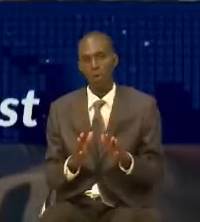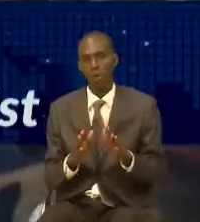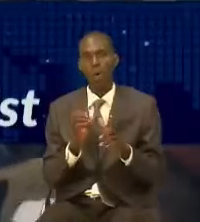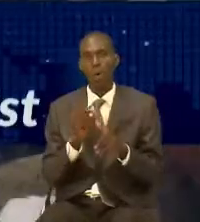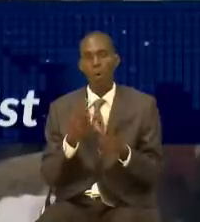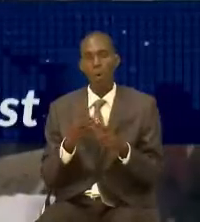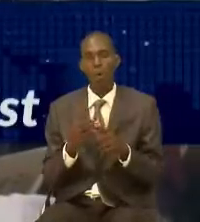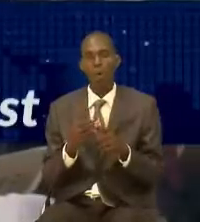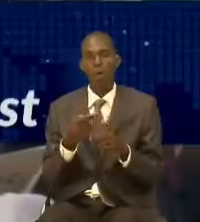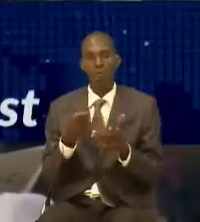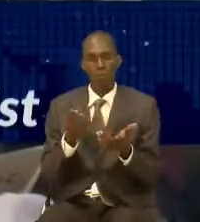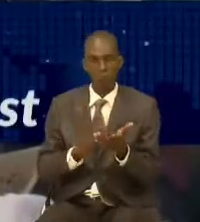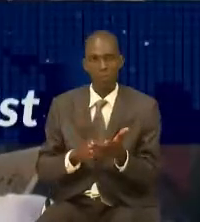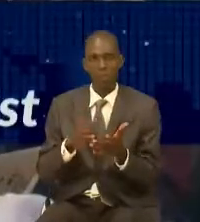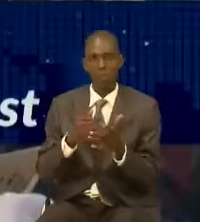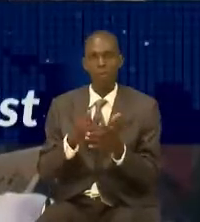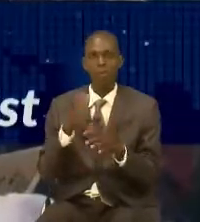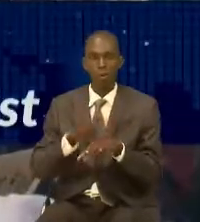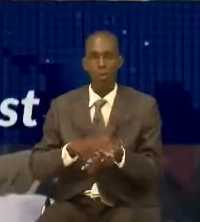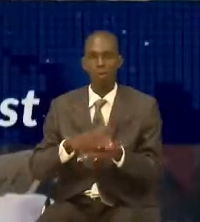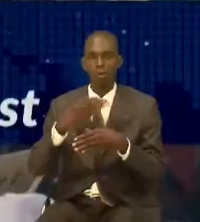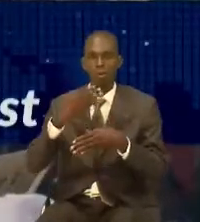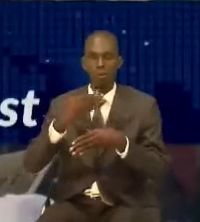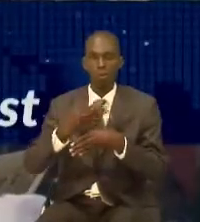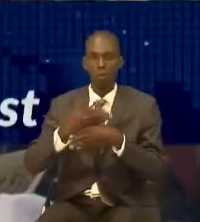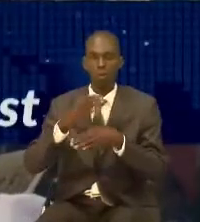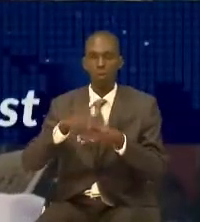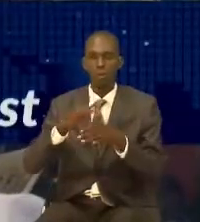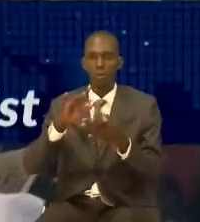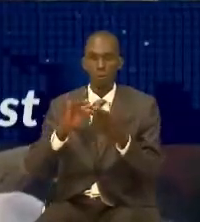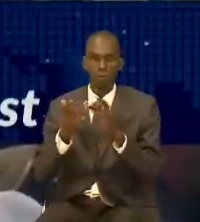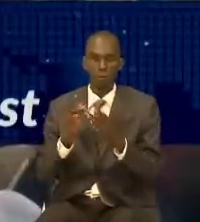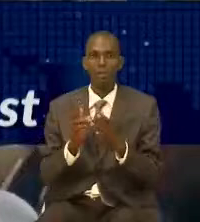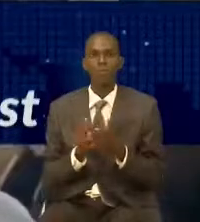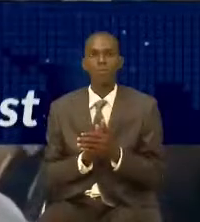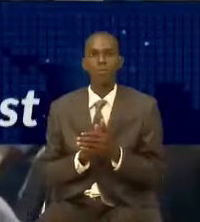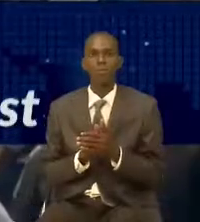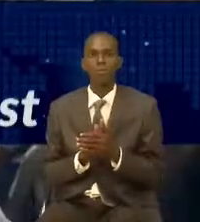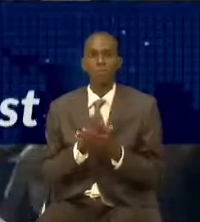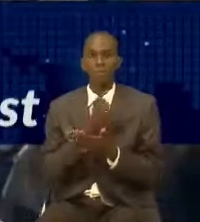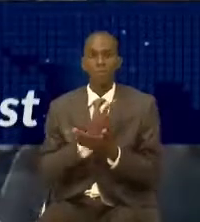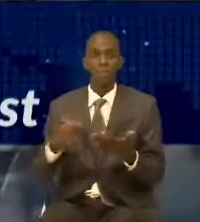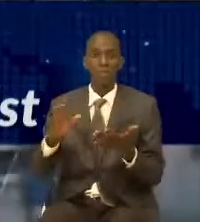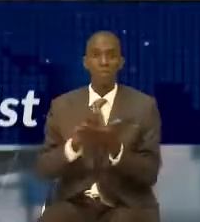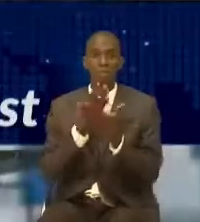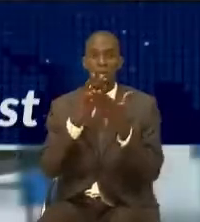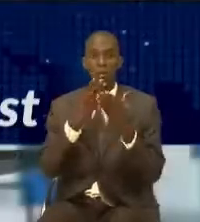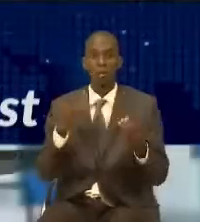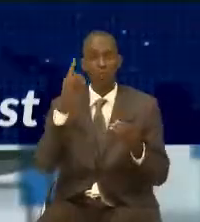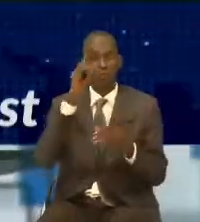divine solution for all you receive yours